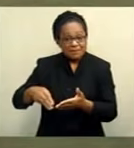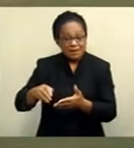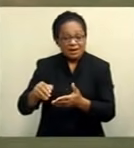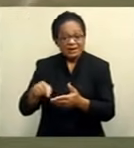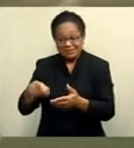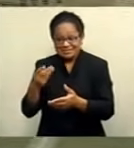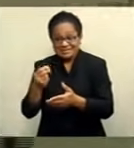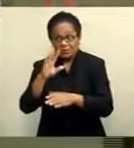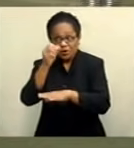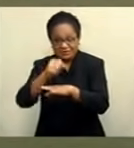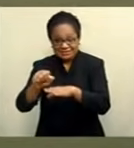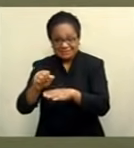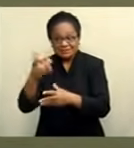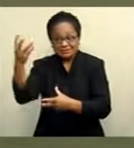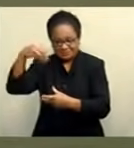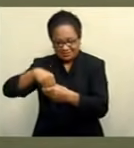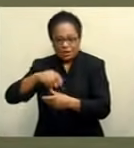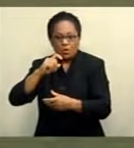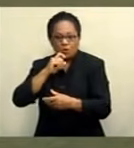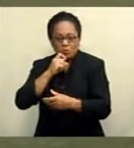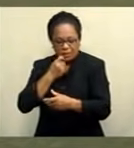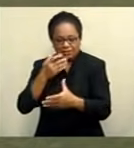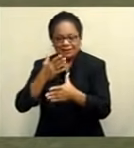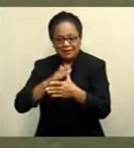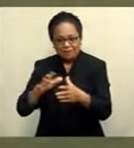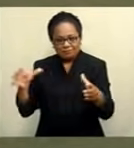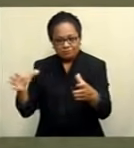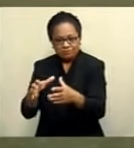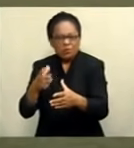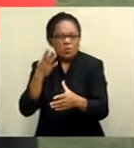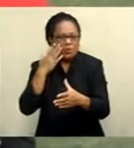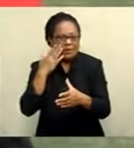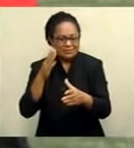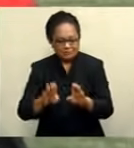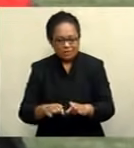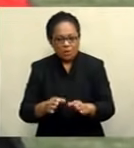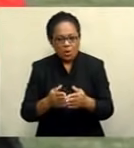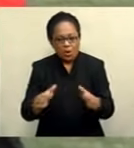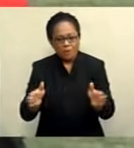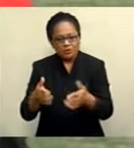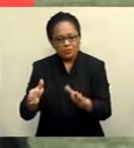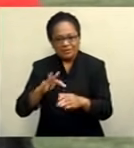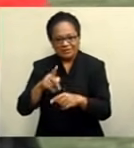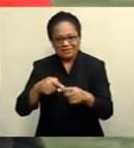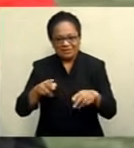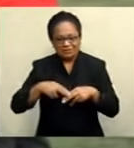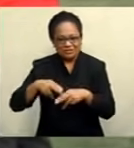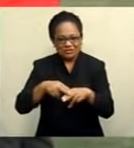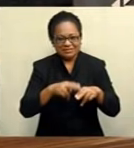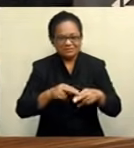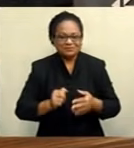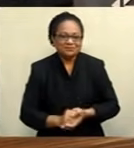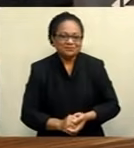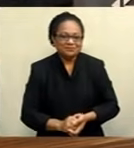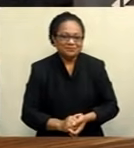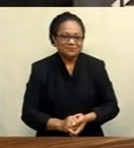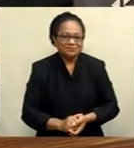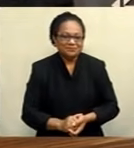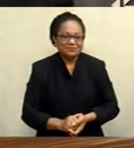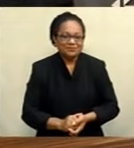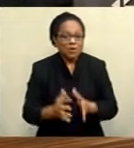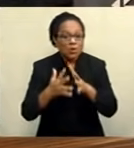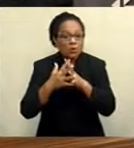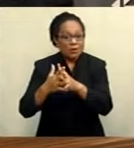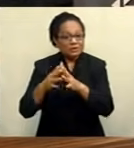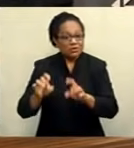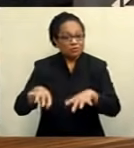overseas players, will march into camp as soon as the restrictions are lifted. Karleni Tavi, FBC Sports. Western